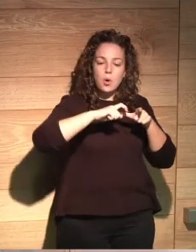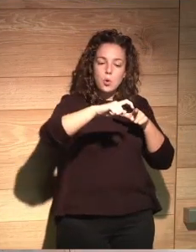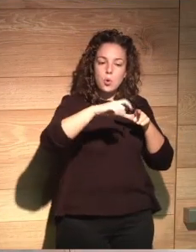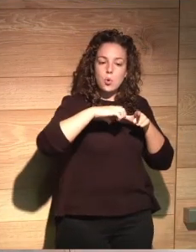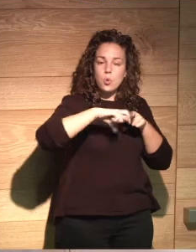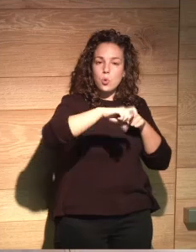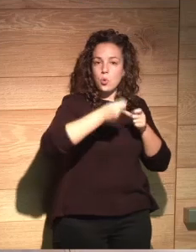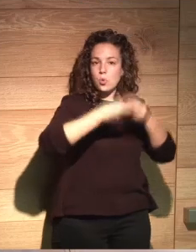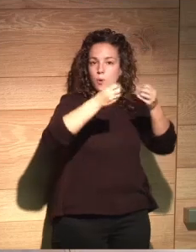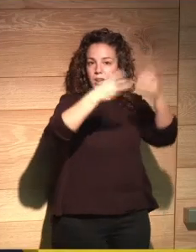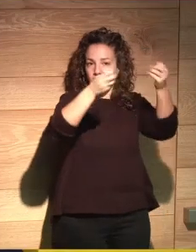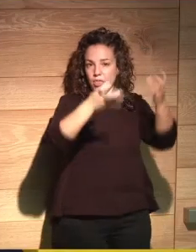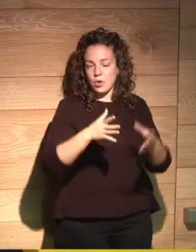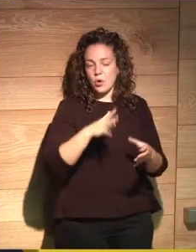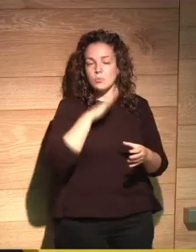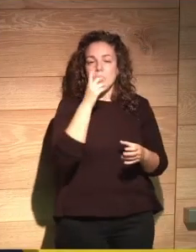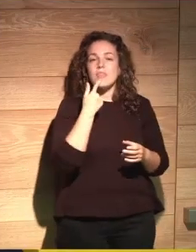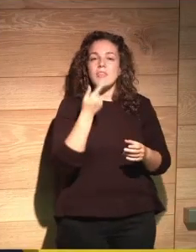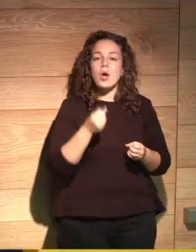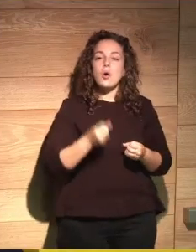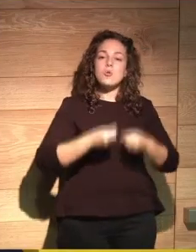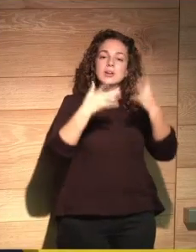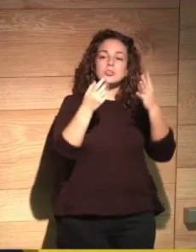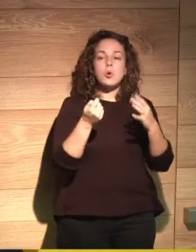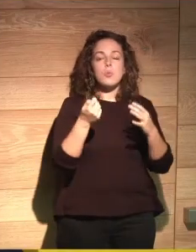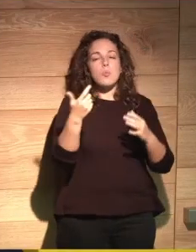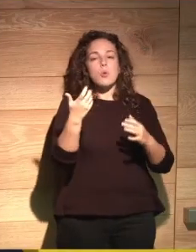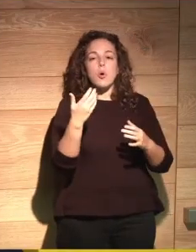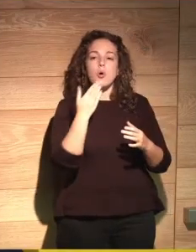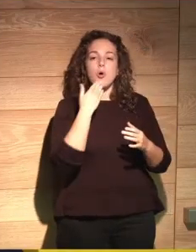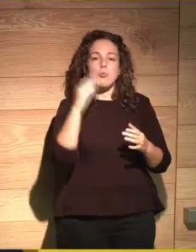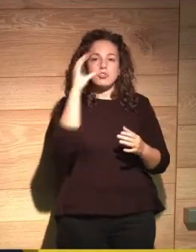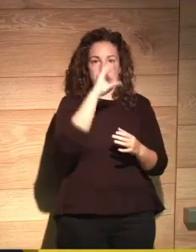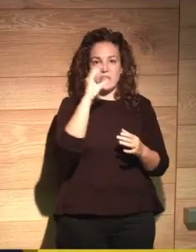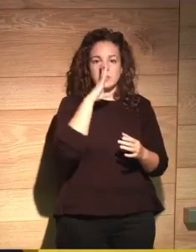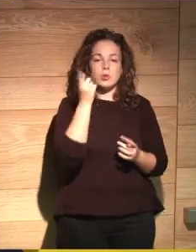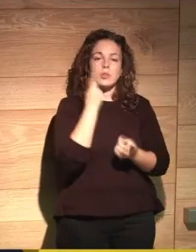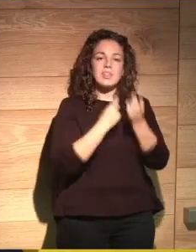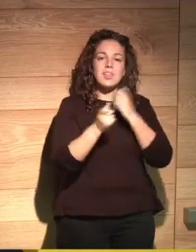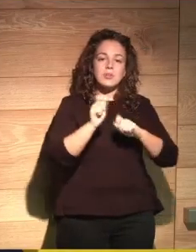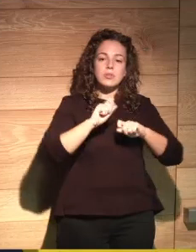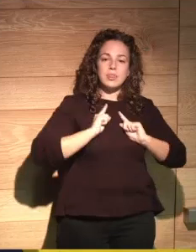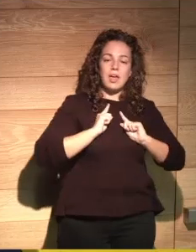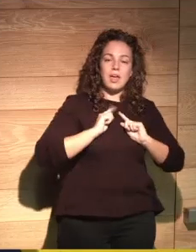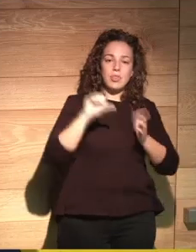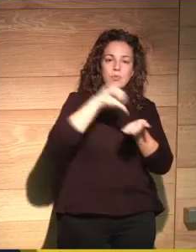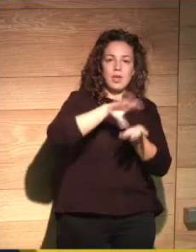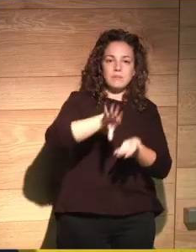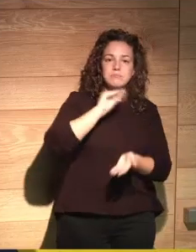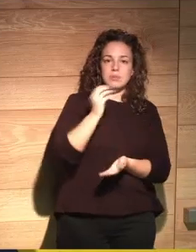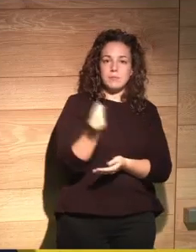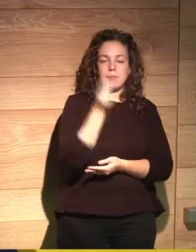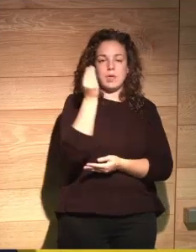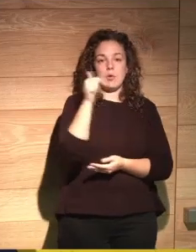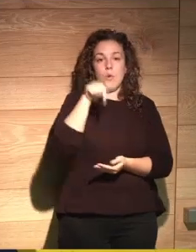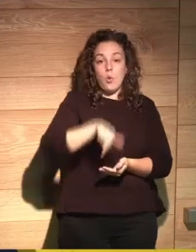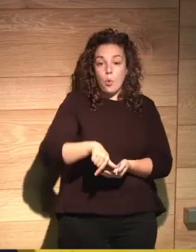built Barcelona. He was saying, I hope that urbanization will be like a science where data